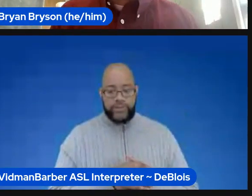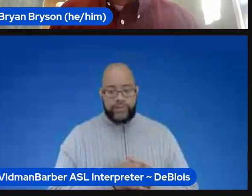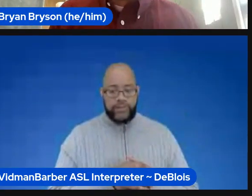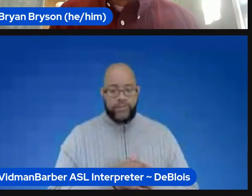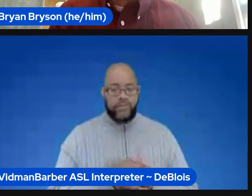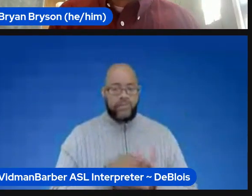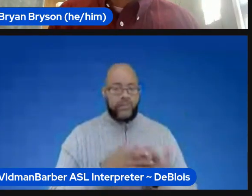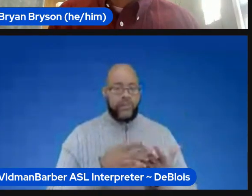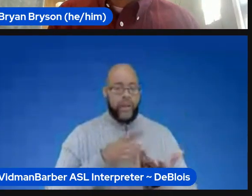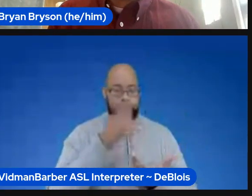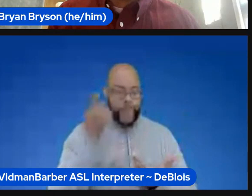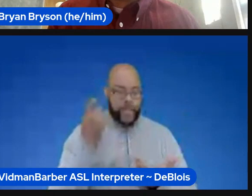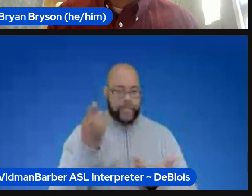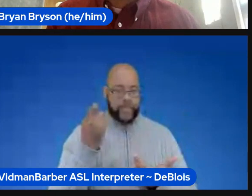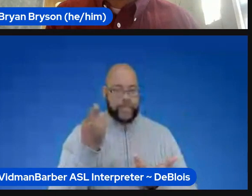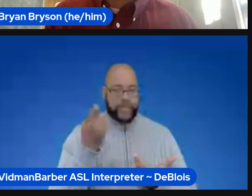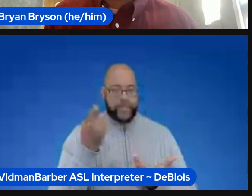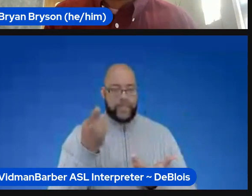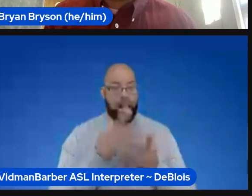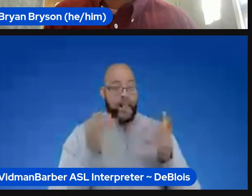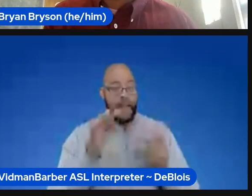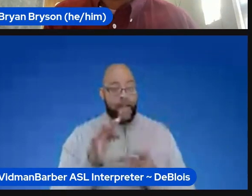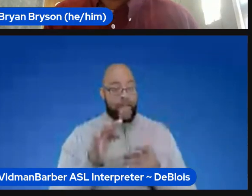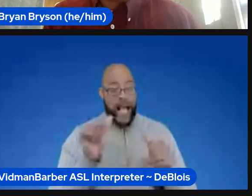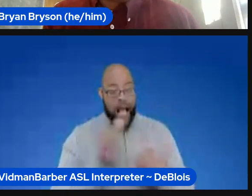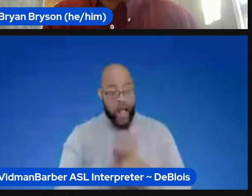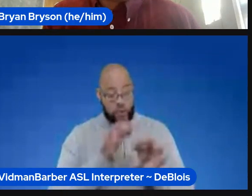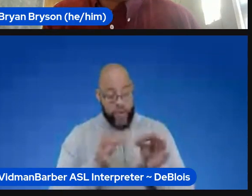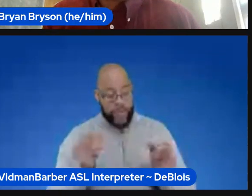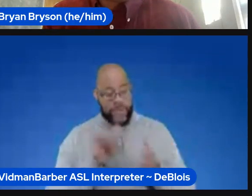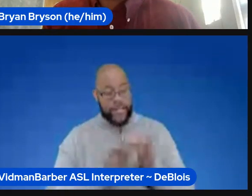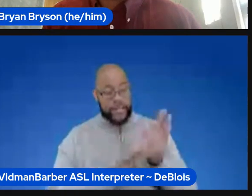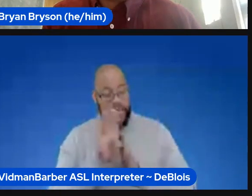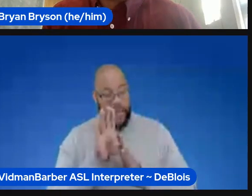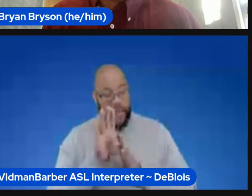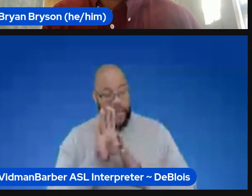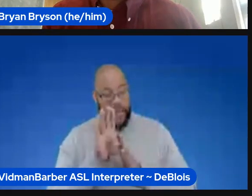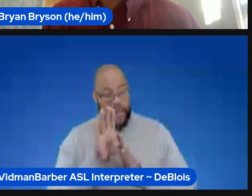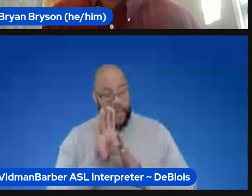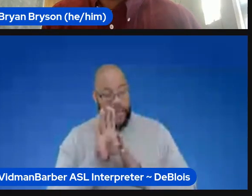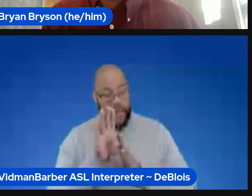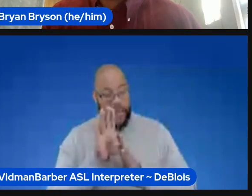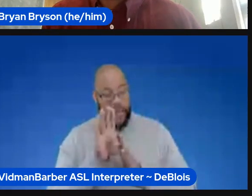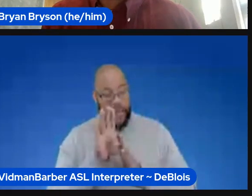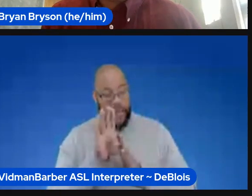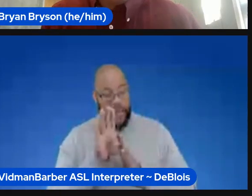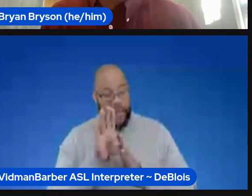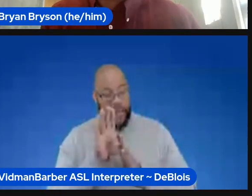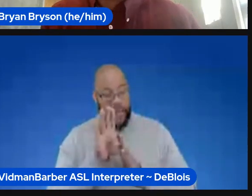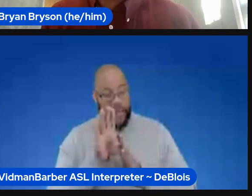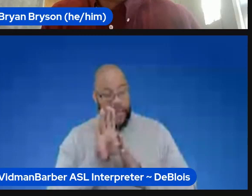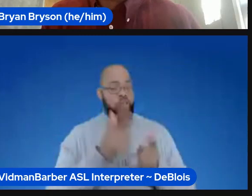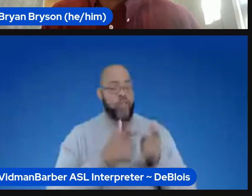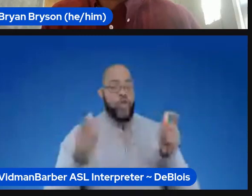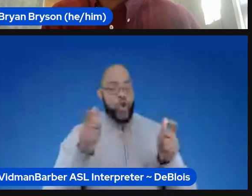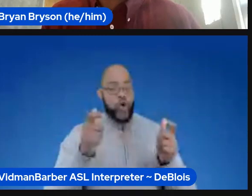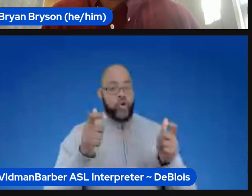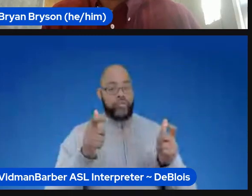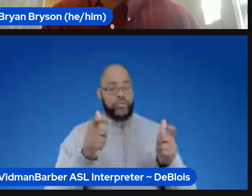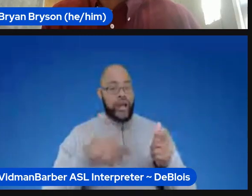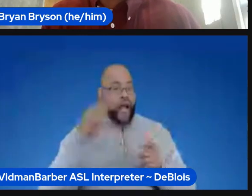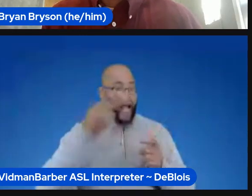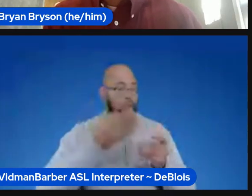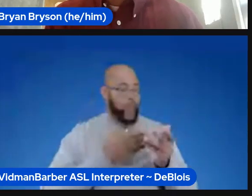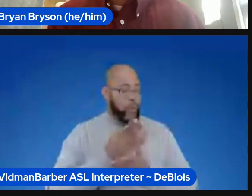because a lot of the algorithms that are being developed that people utilize are for like large high throughput data sets